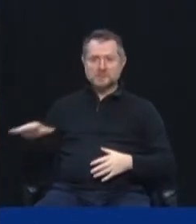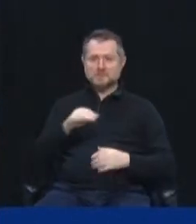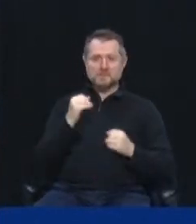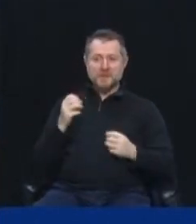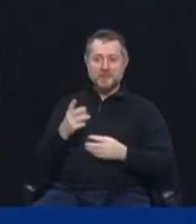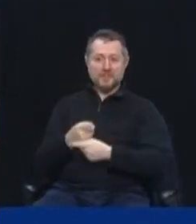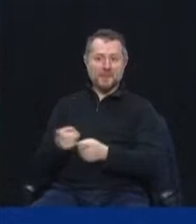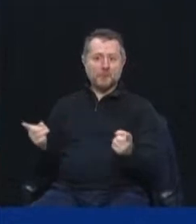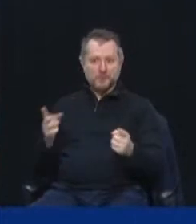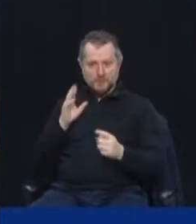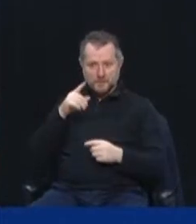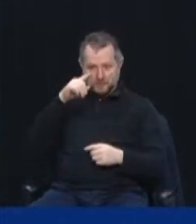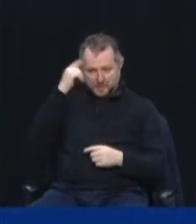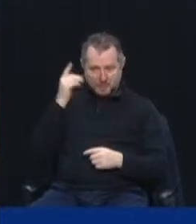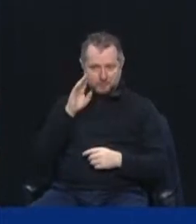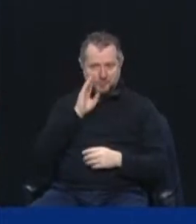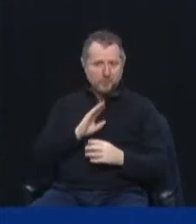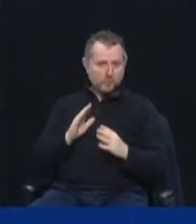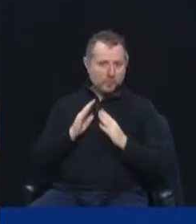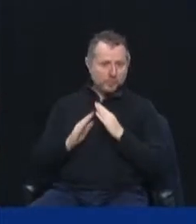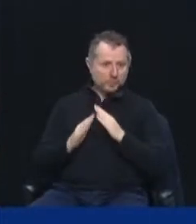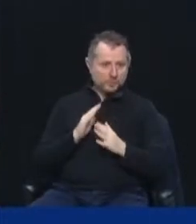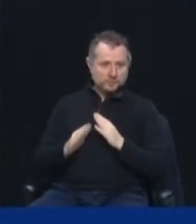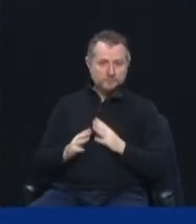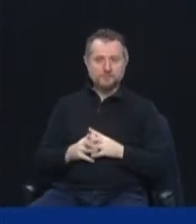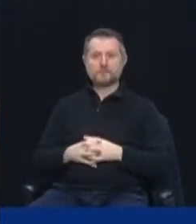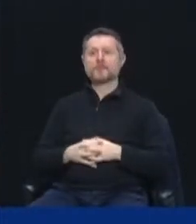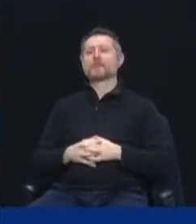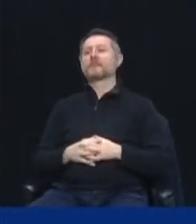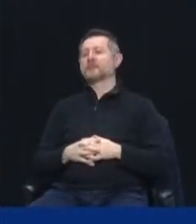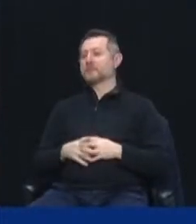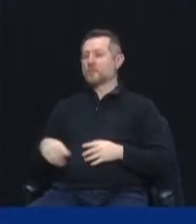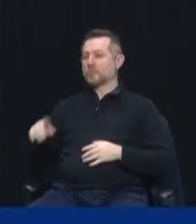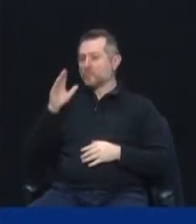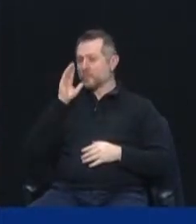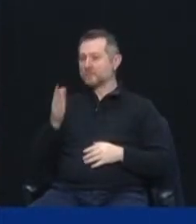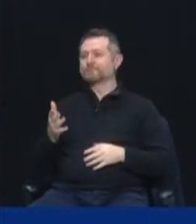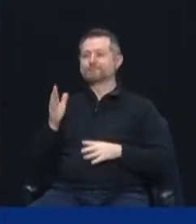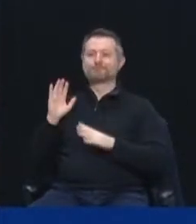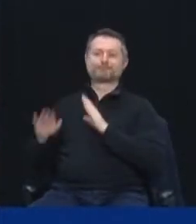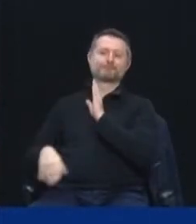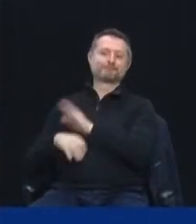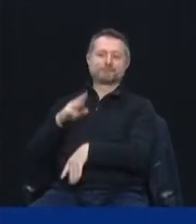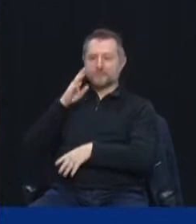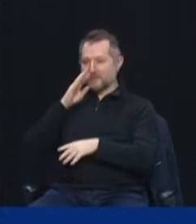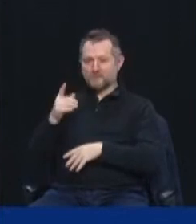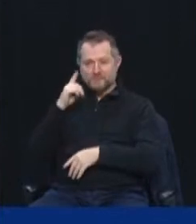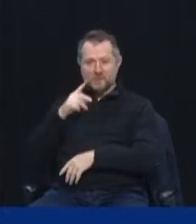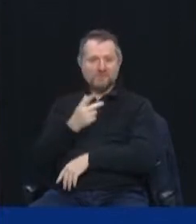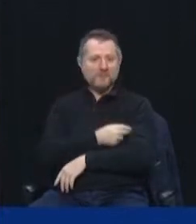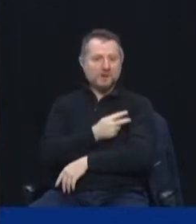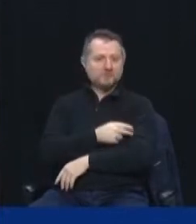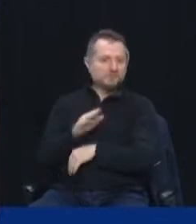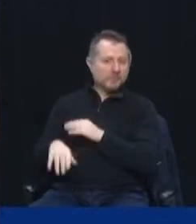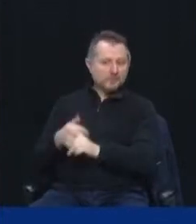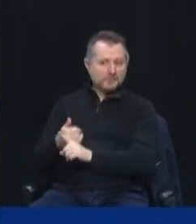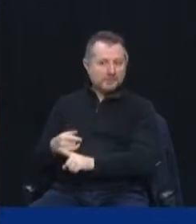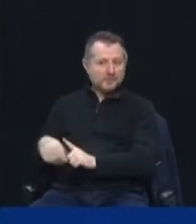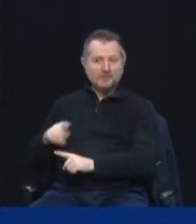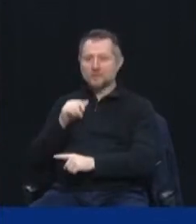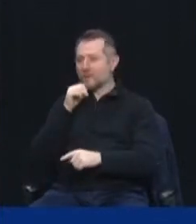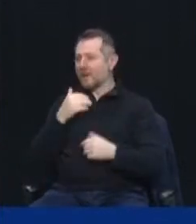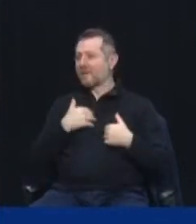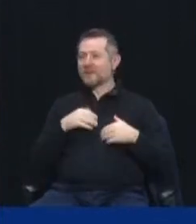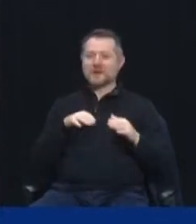from Black and brown communities, would be overlooked when it came to vaccine accessibility. And that's